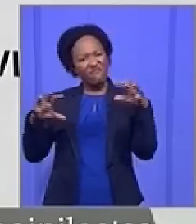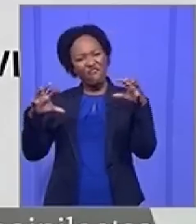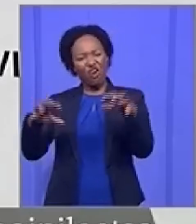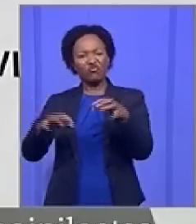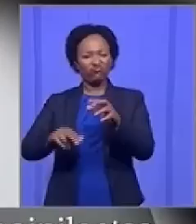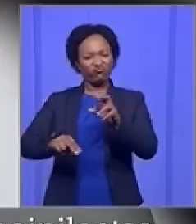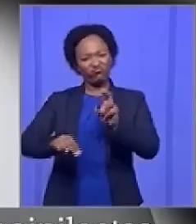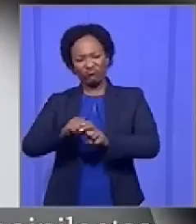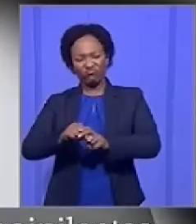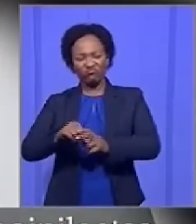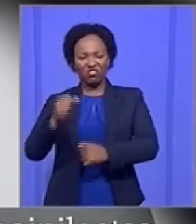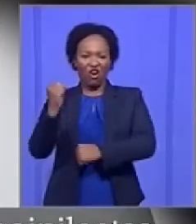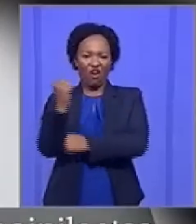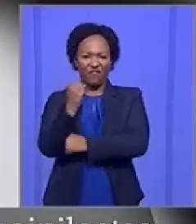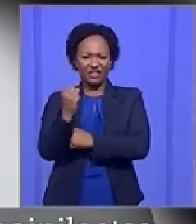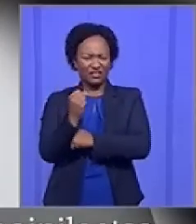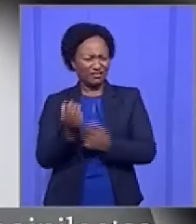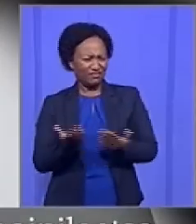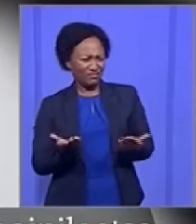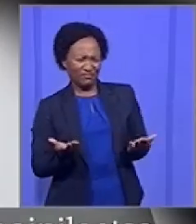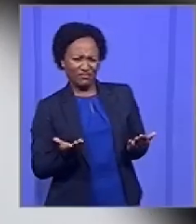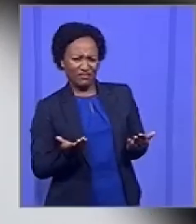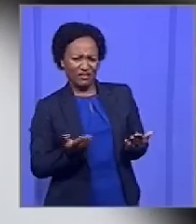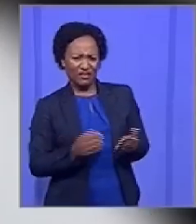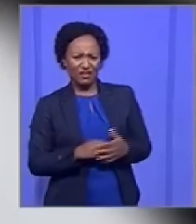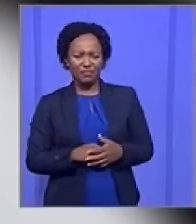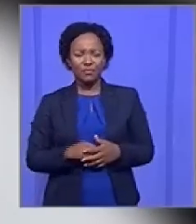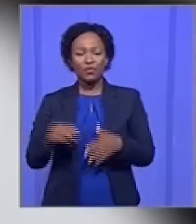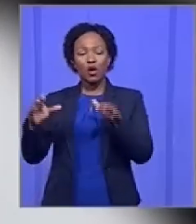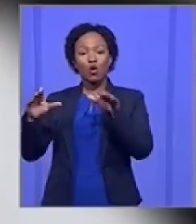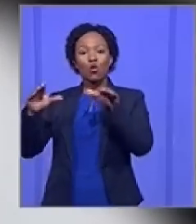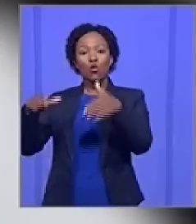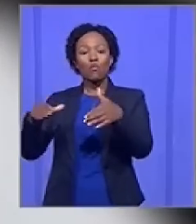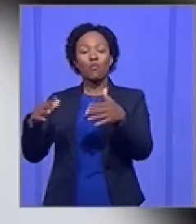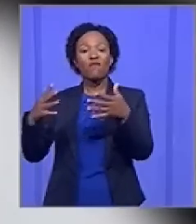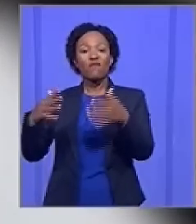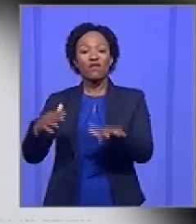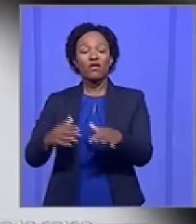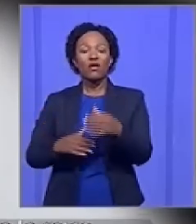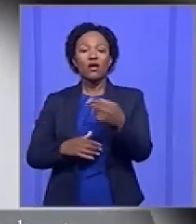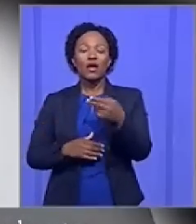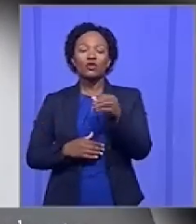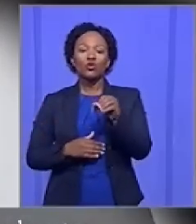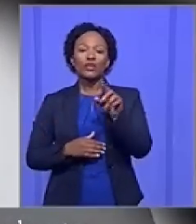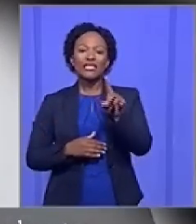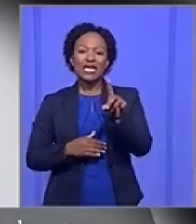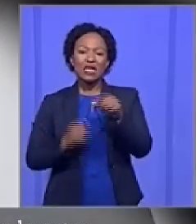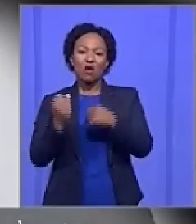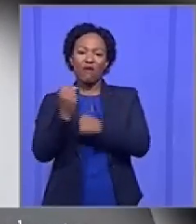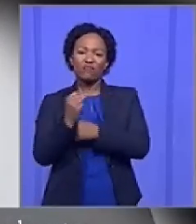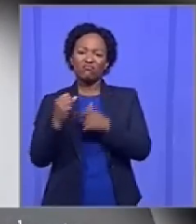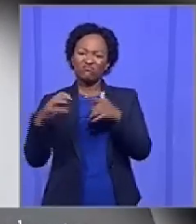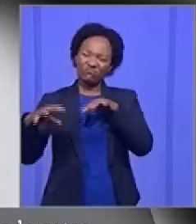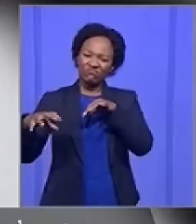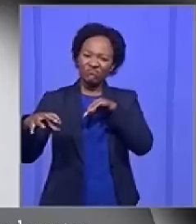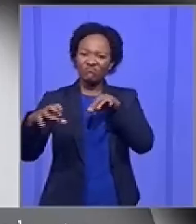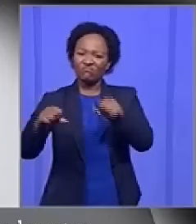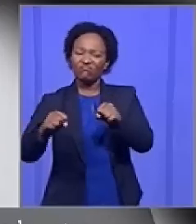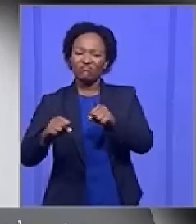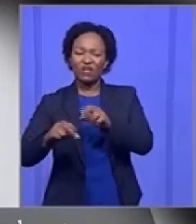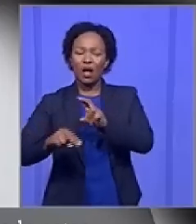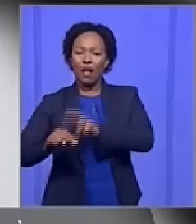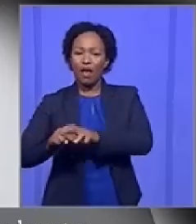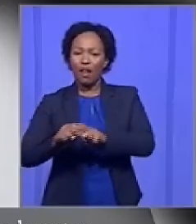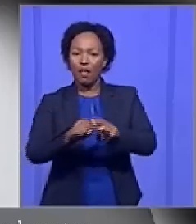ha basebetsi. The group of artists that have decided to occupy the office of the HOD reneged on the engagement by not honoring the